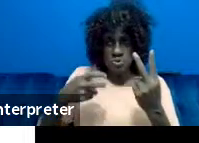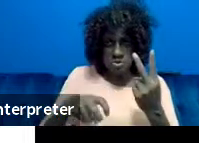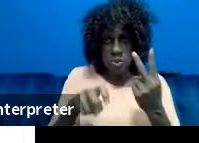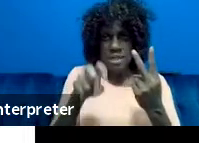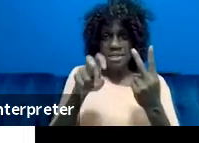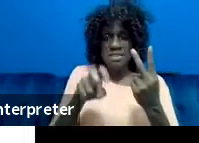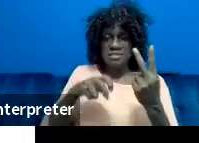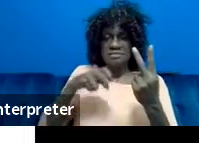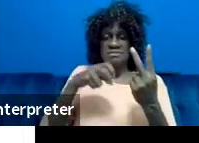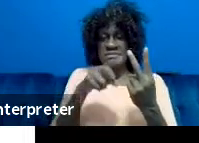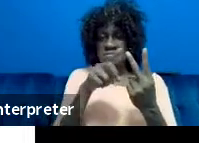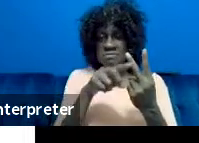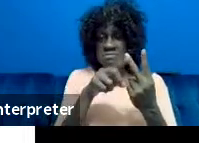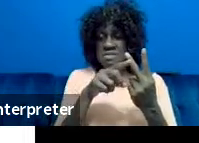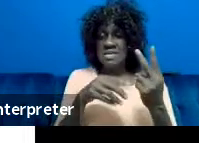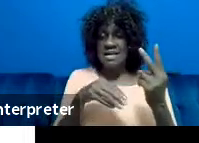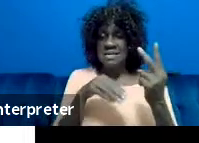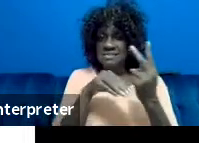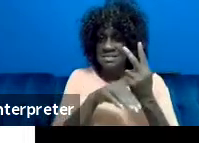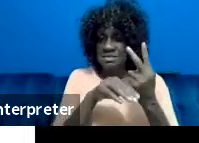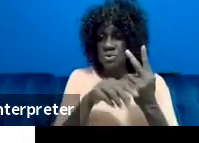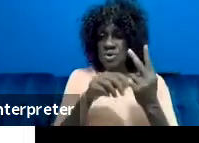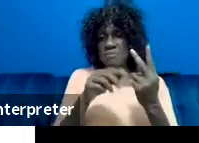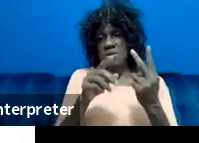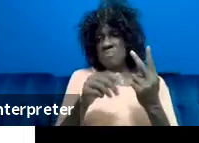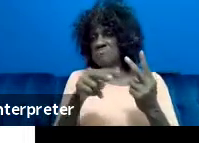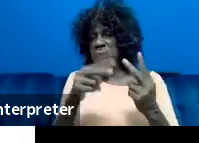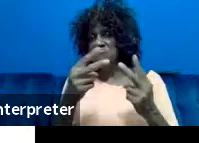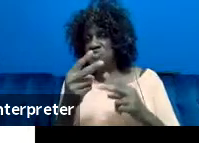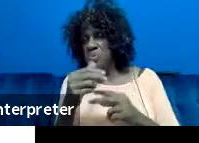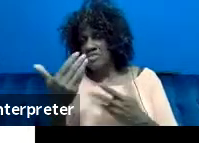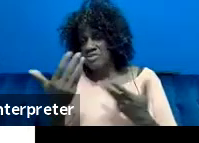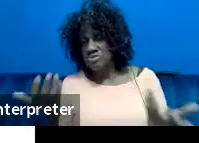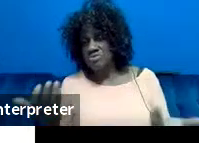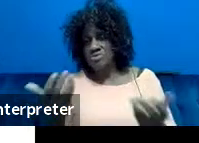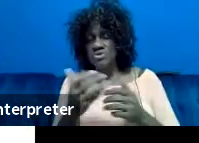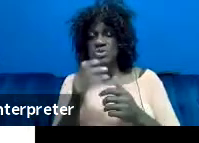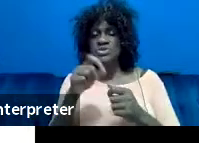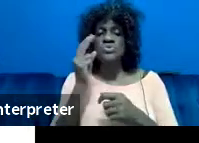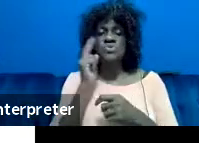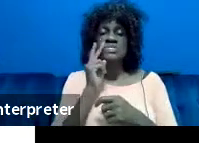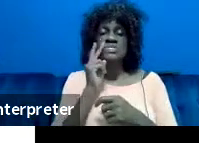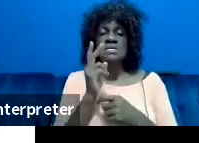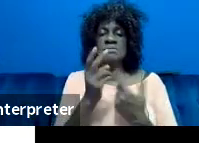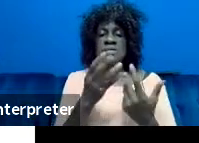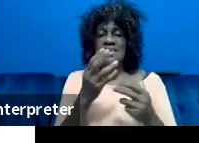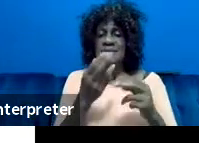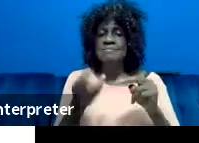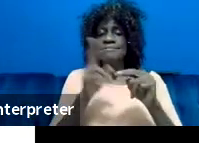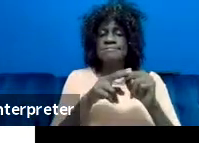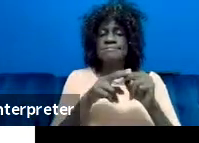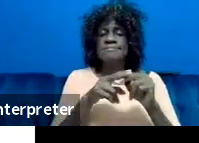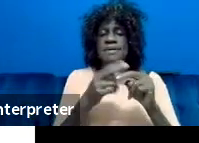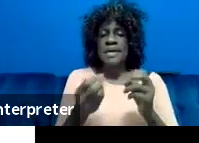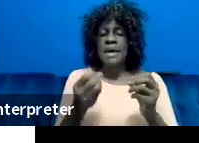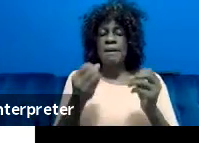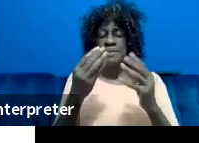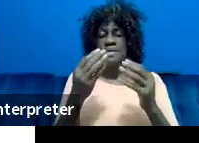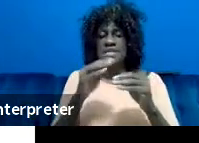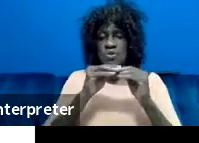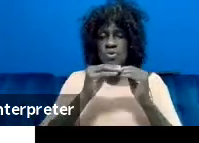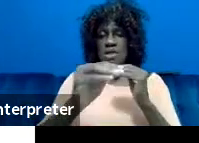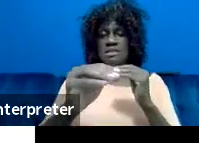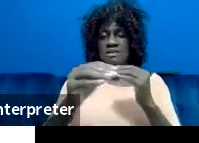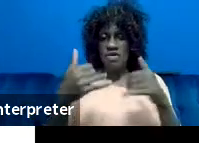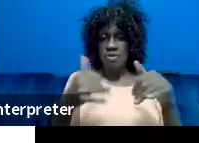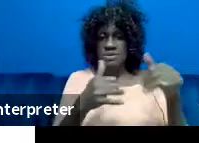be the accessible component and then a couple others. You can see how that could increase the number of ground level play components